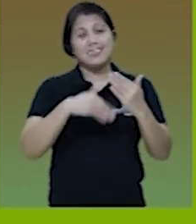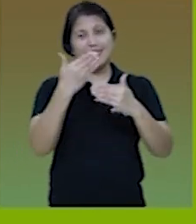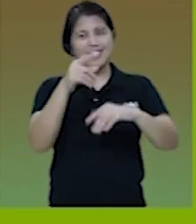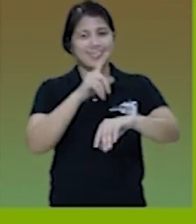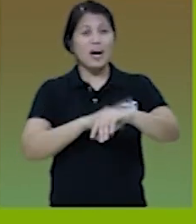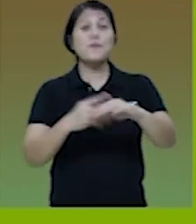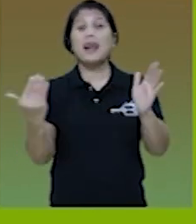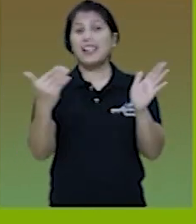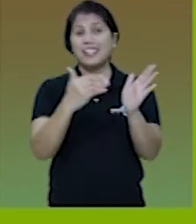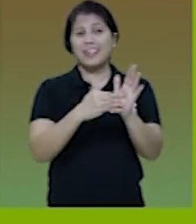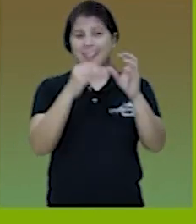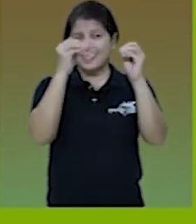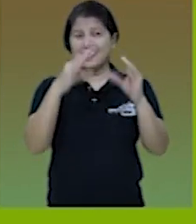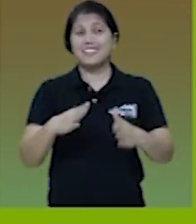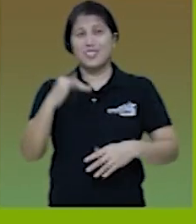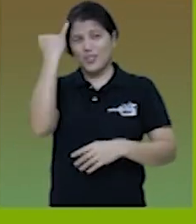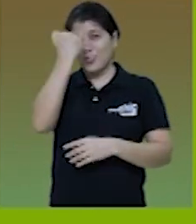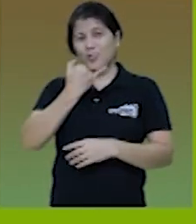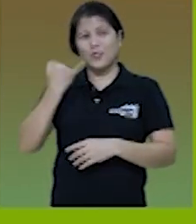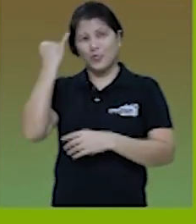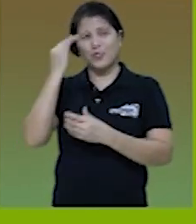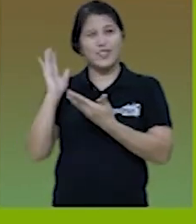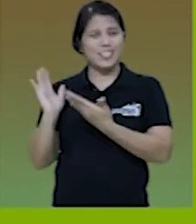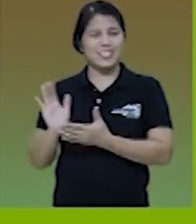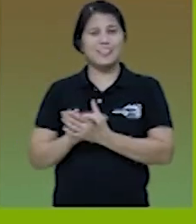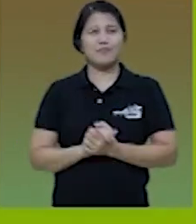time. Again, this is Teacher Joyce.